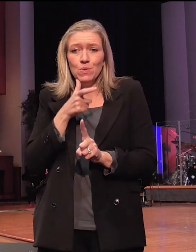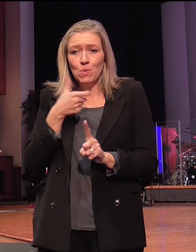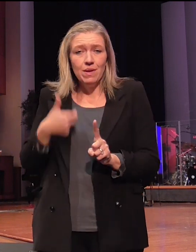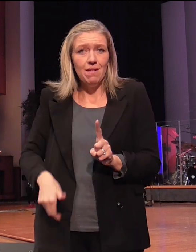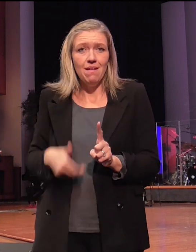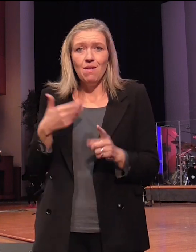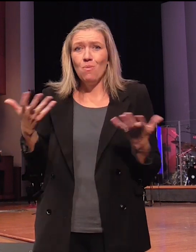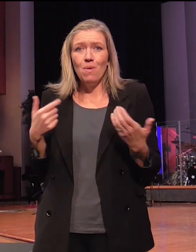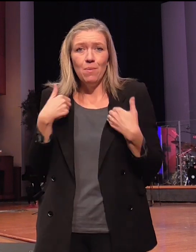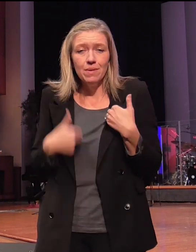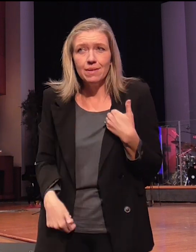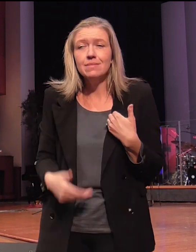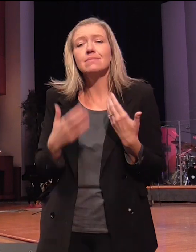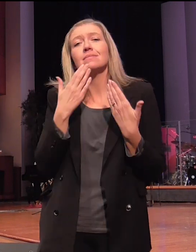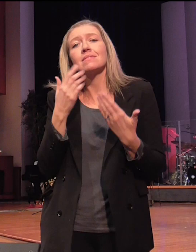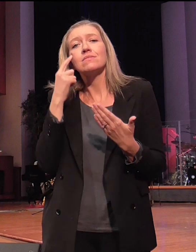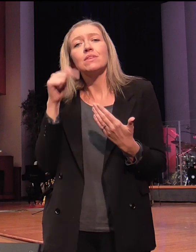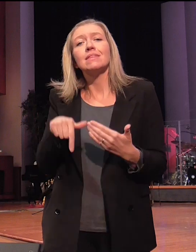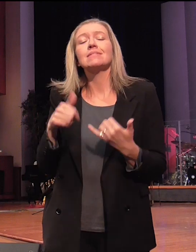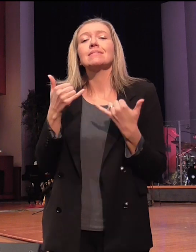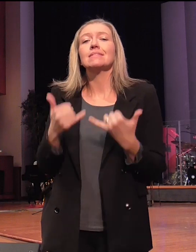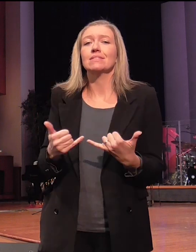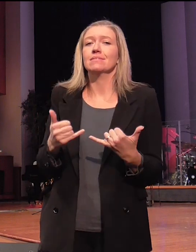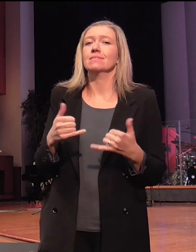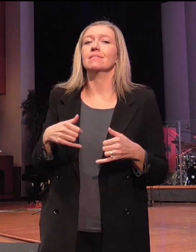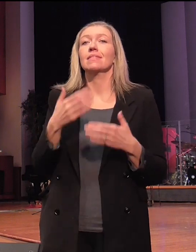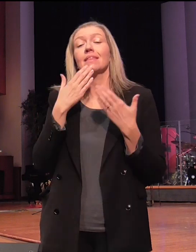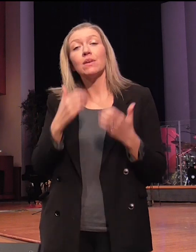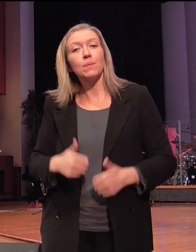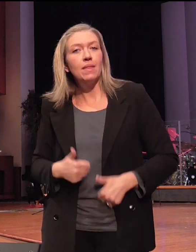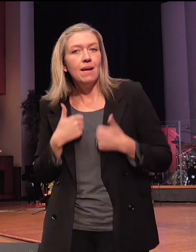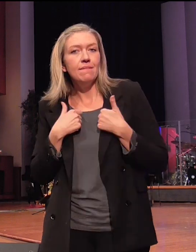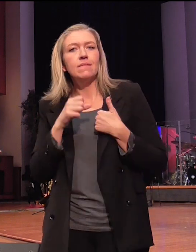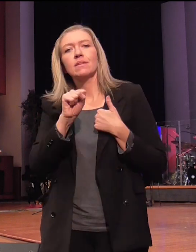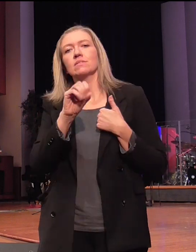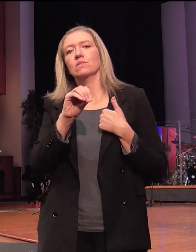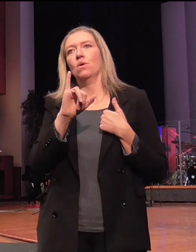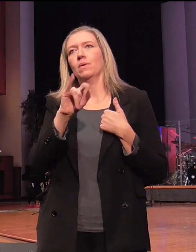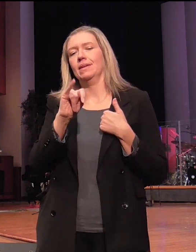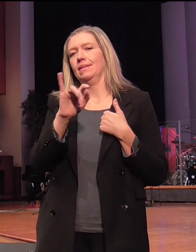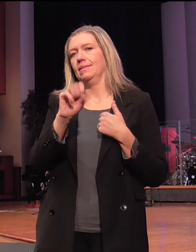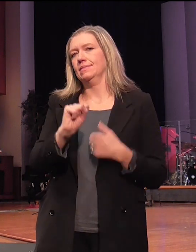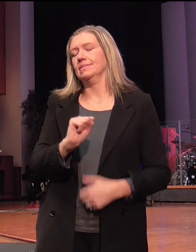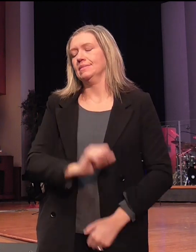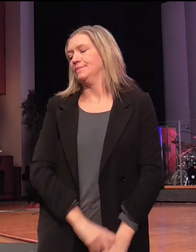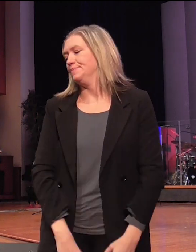just give thanks for this right here and right now. Thank you, life, and so it is.